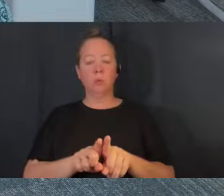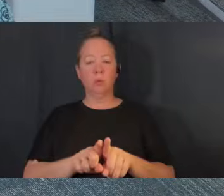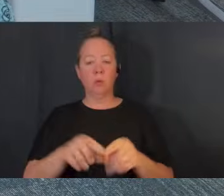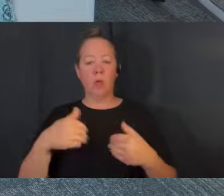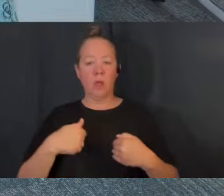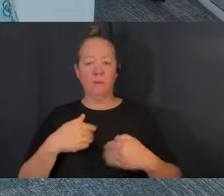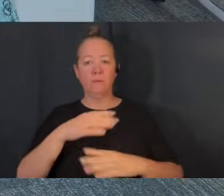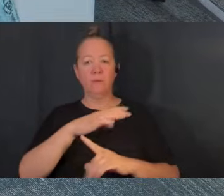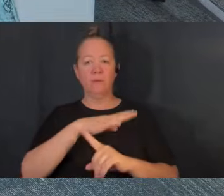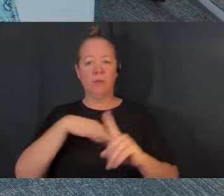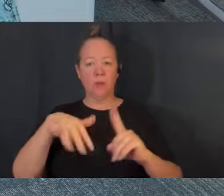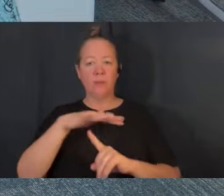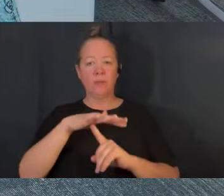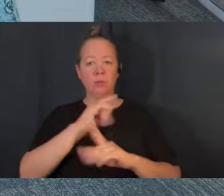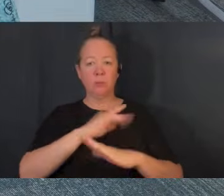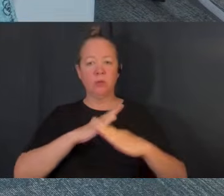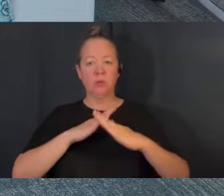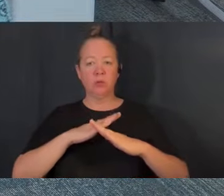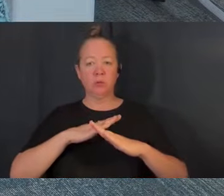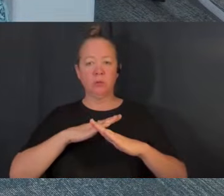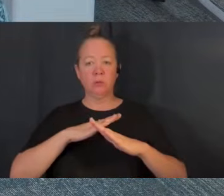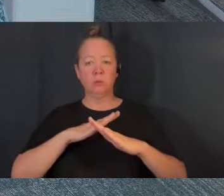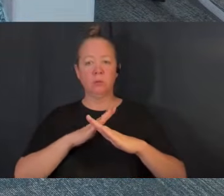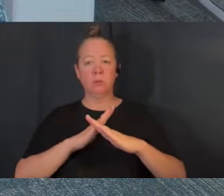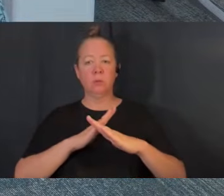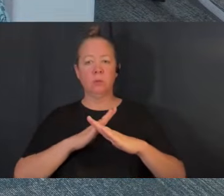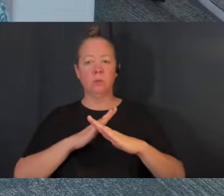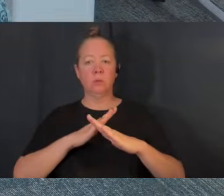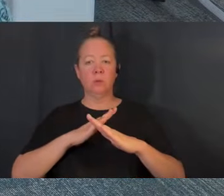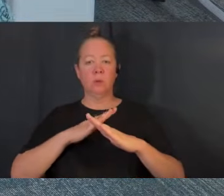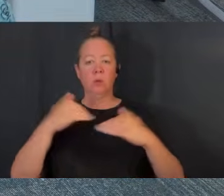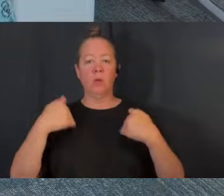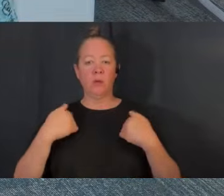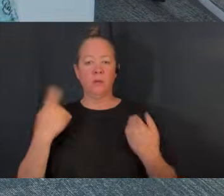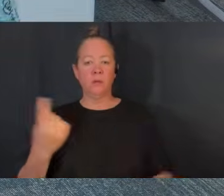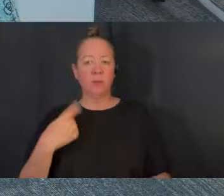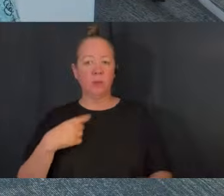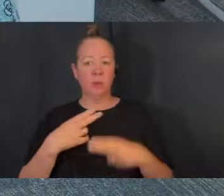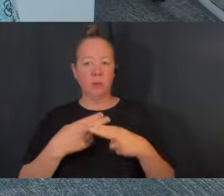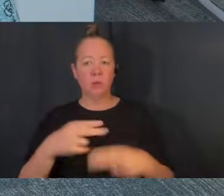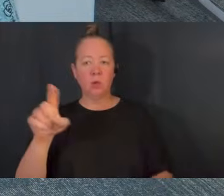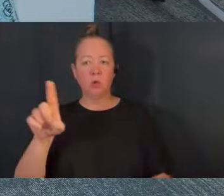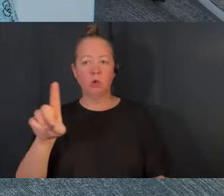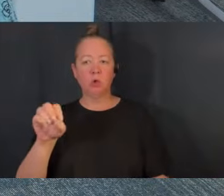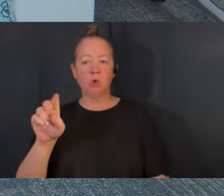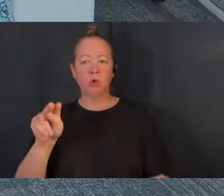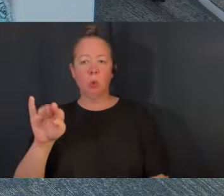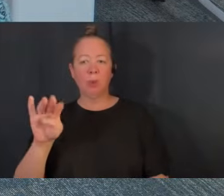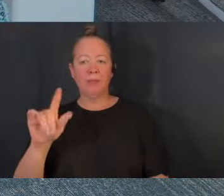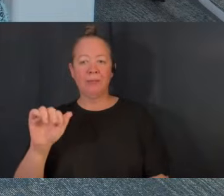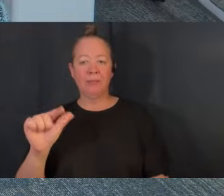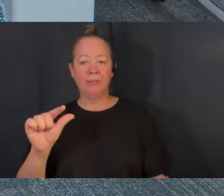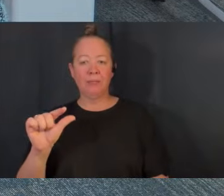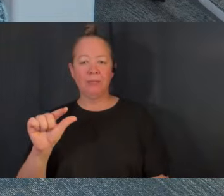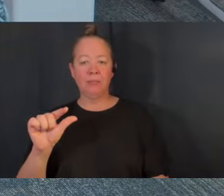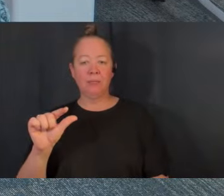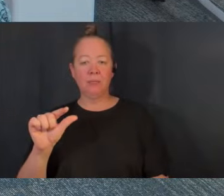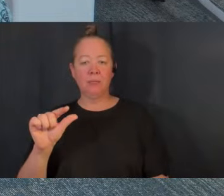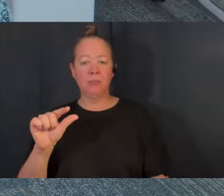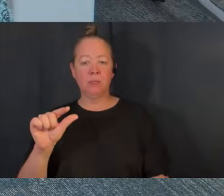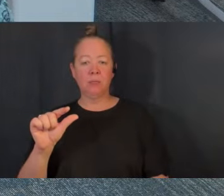environmental protection. We have something called zoning. If these lots can be